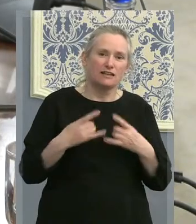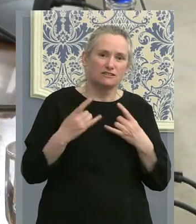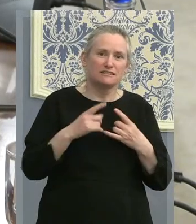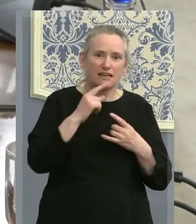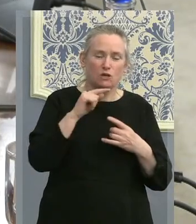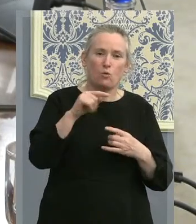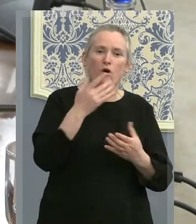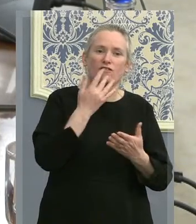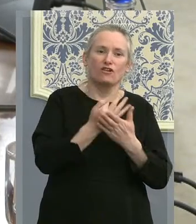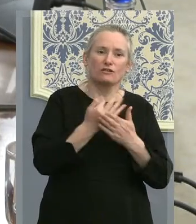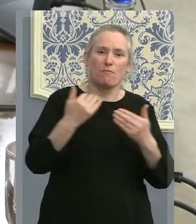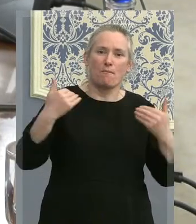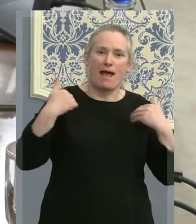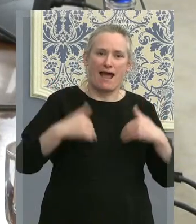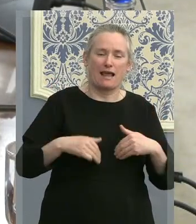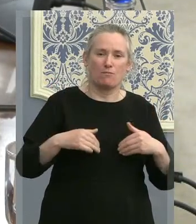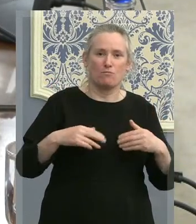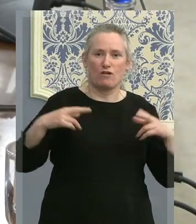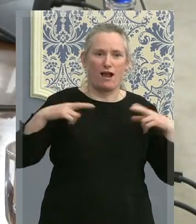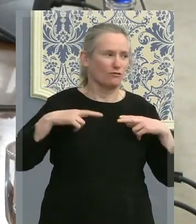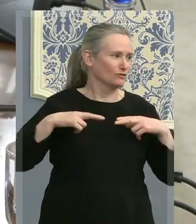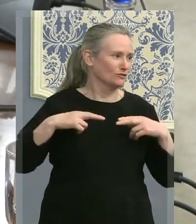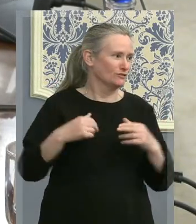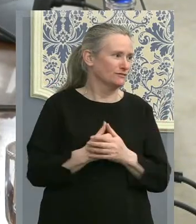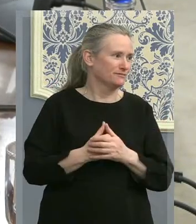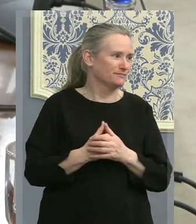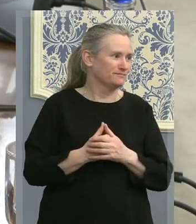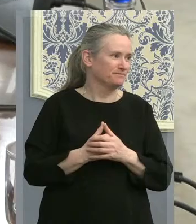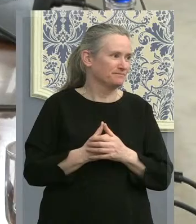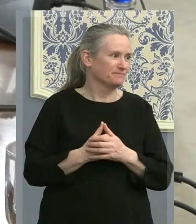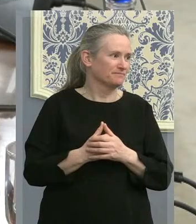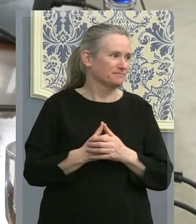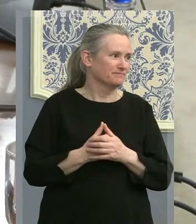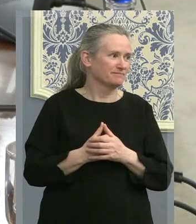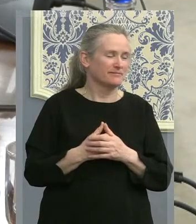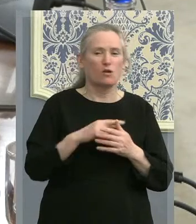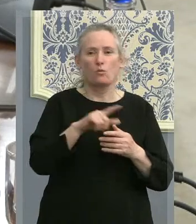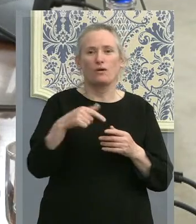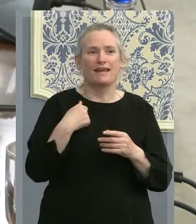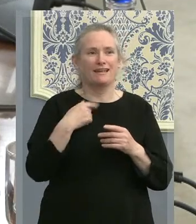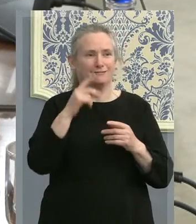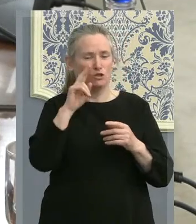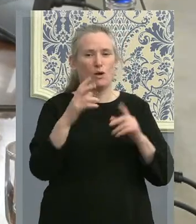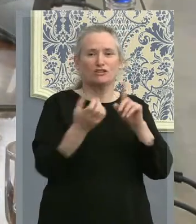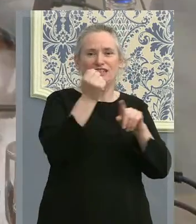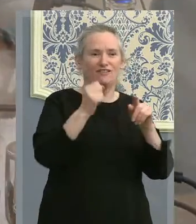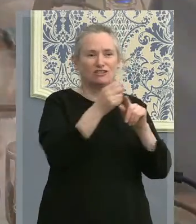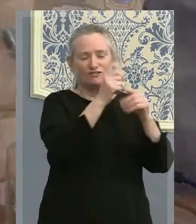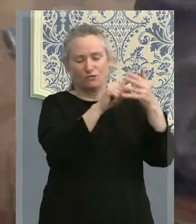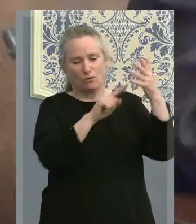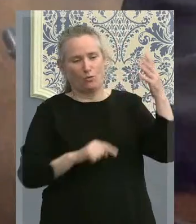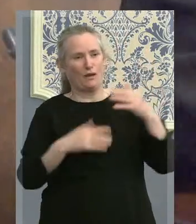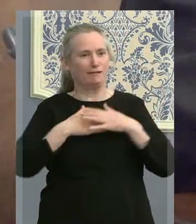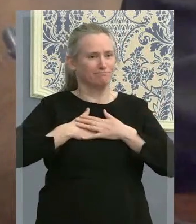are a Waterford man and that we can get some reflected glory from your achievements. Congratulations.